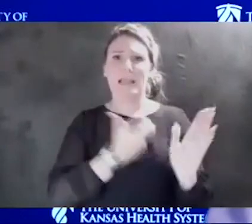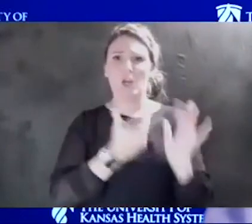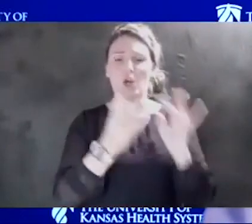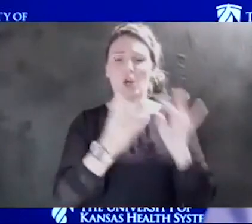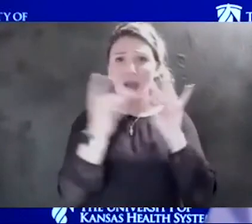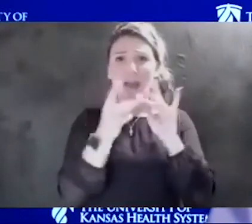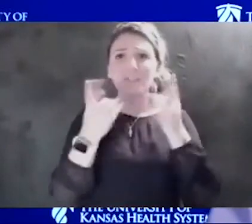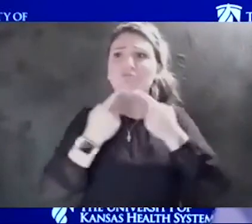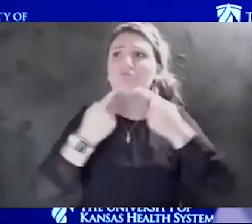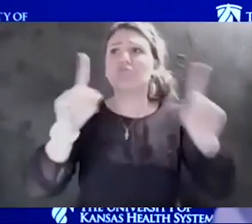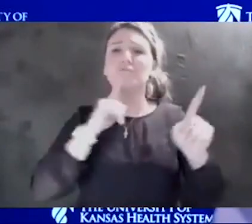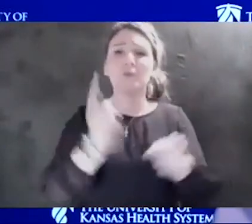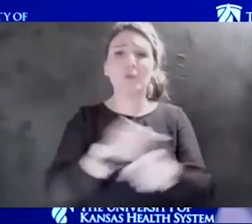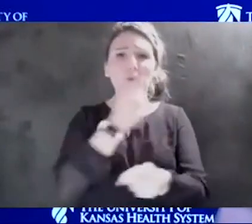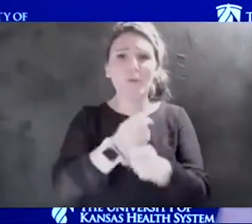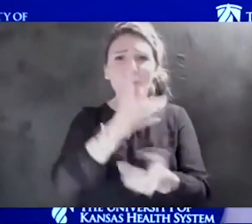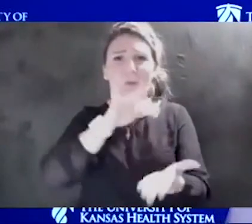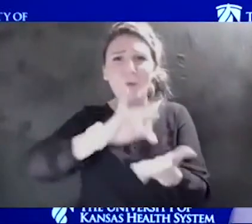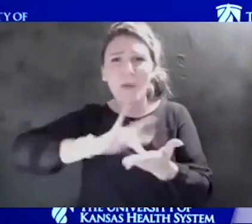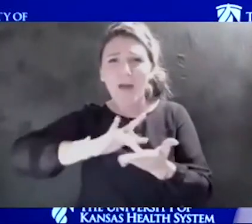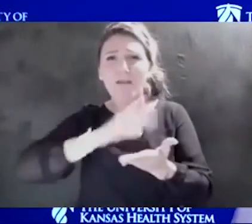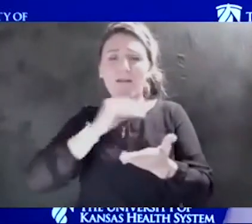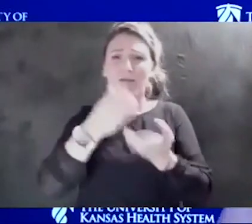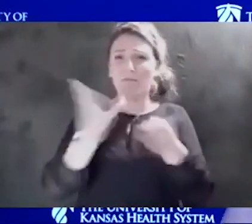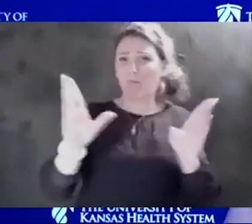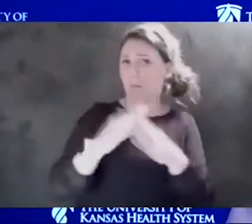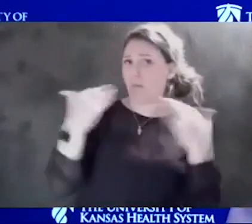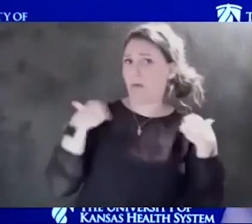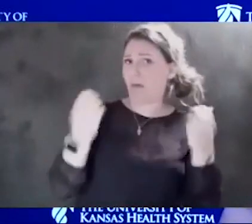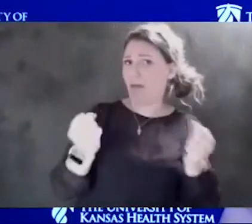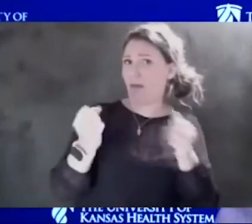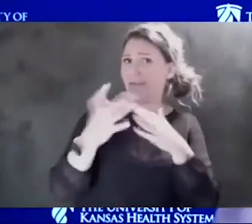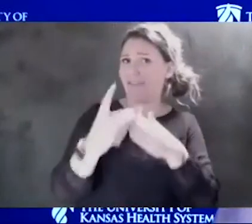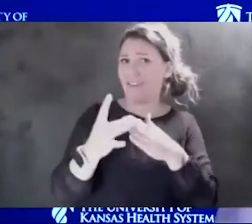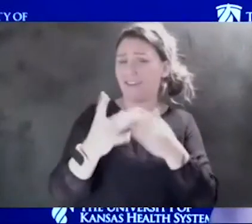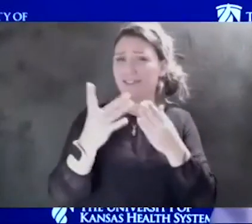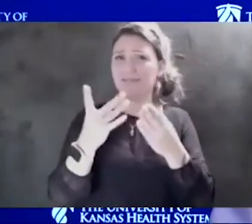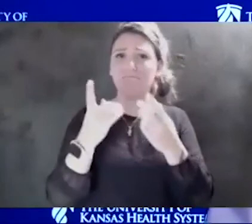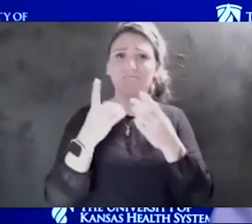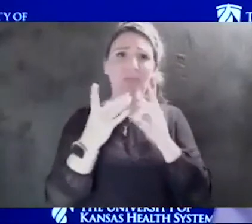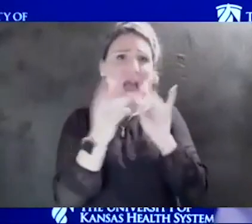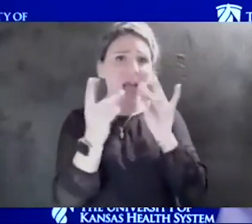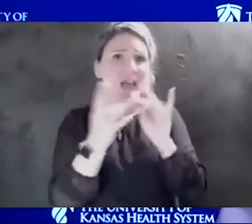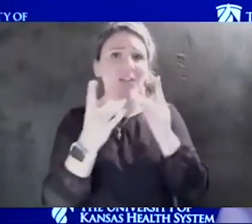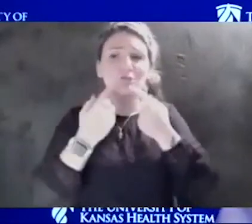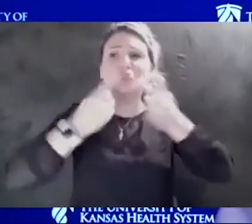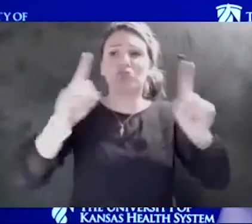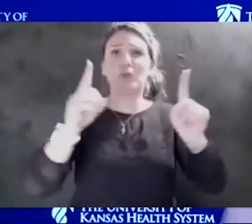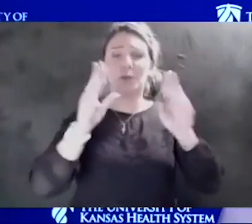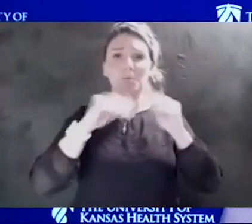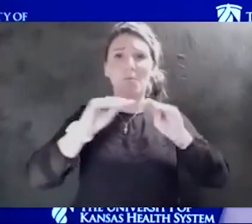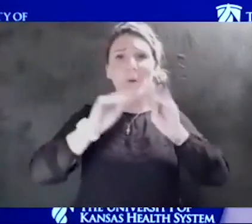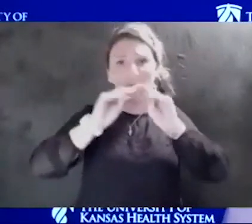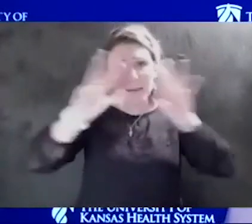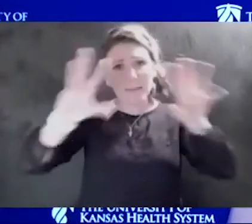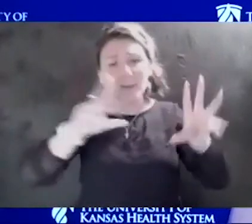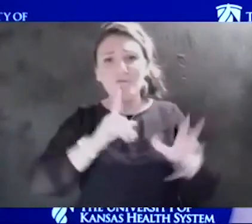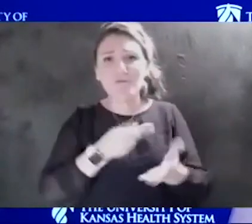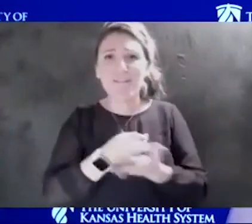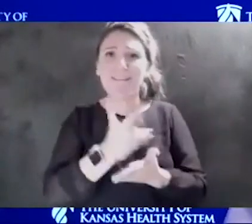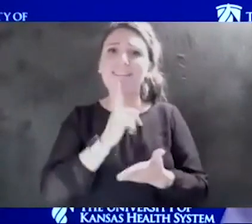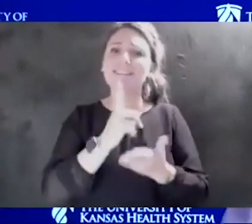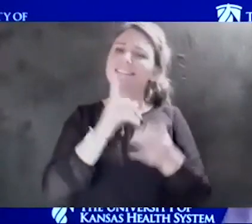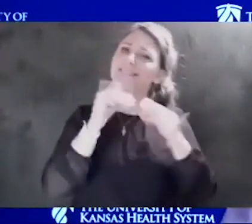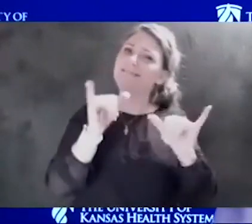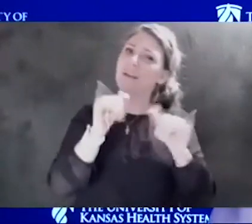medical and public health guidance messages to you to make it more clear. Stay with us, keep your head up, and